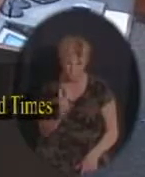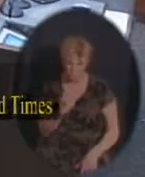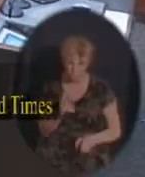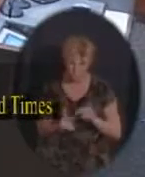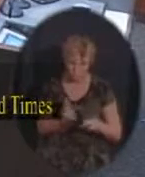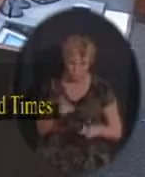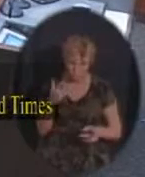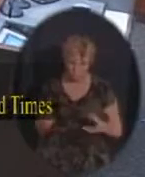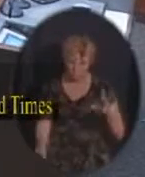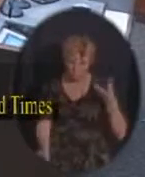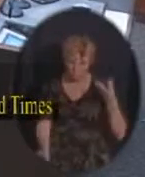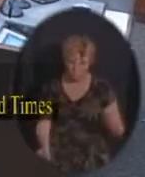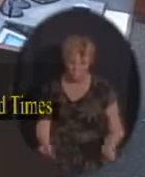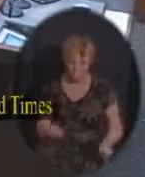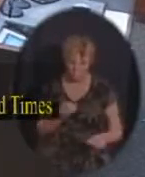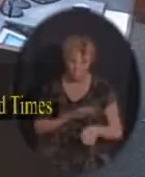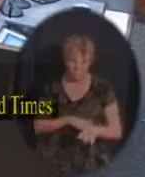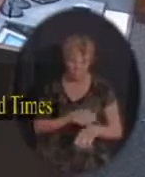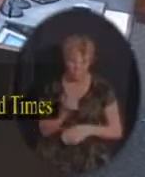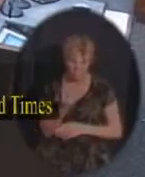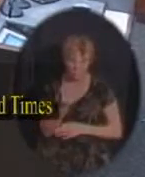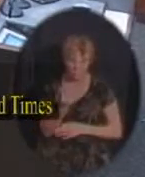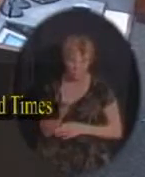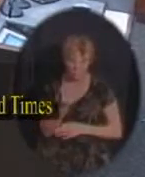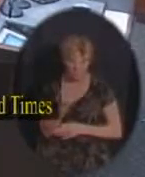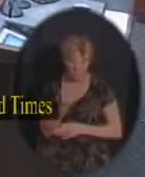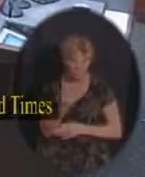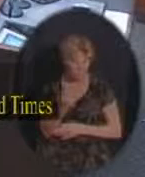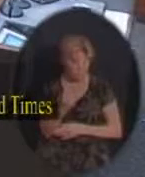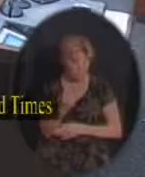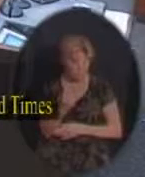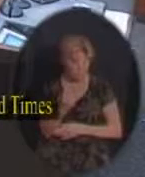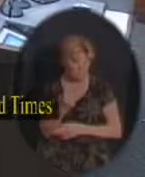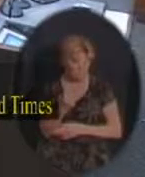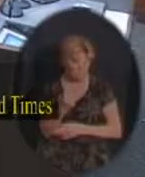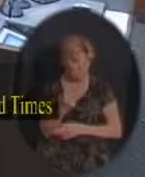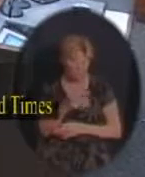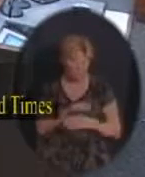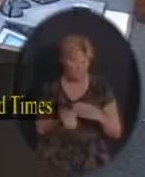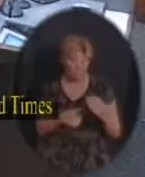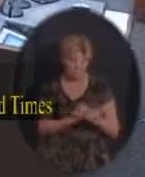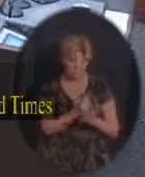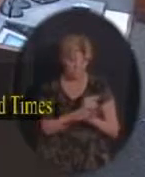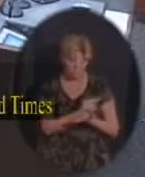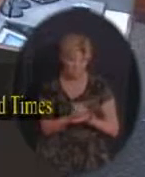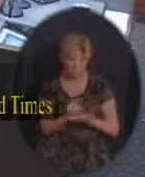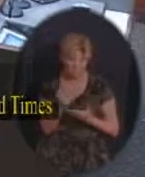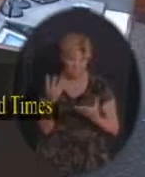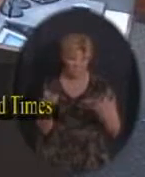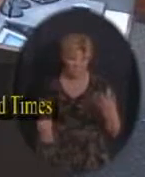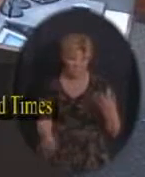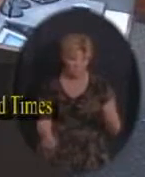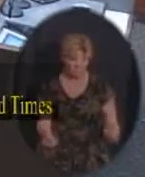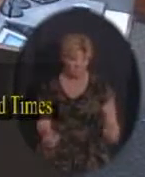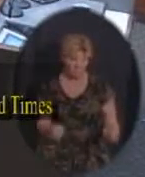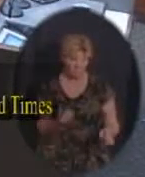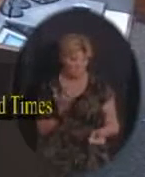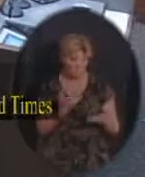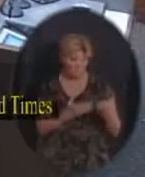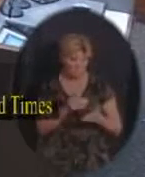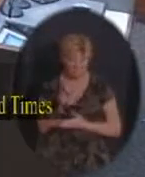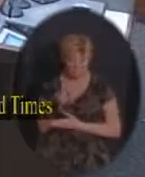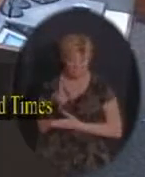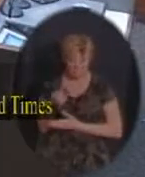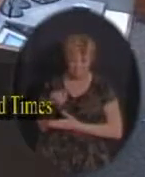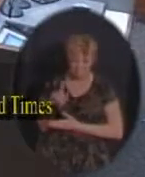that, or you're gone too? I would be gone. I think they both said they're gone all week, didn't they? They're gone all week? Correct. Okay. Could we go to the next week, the 20th? Week